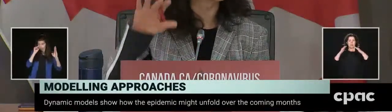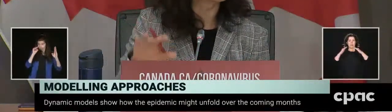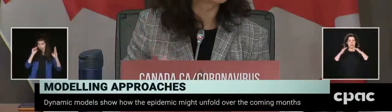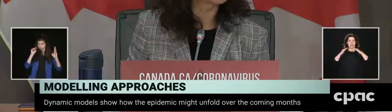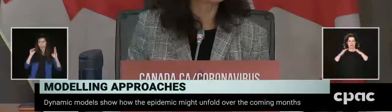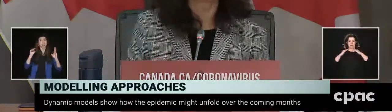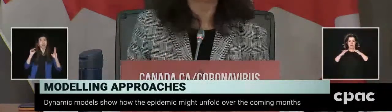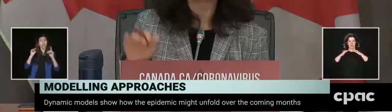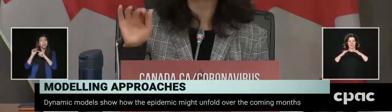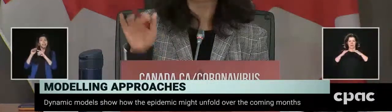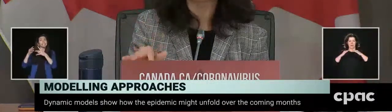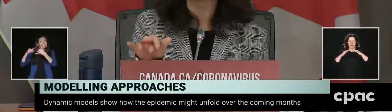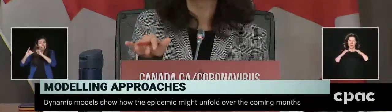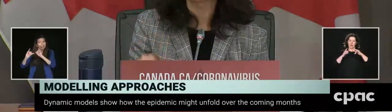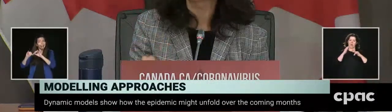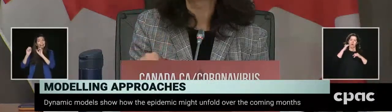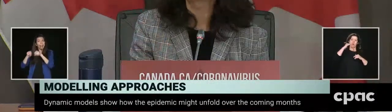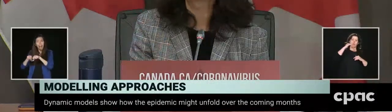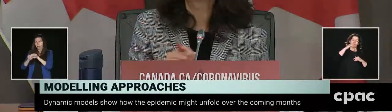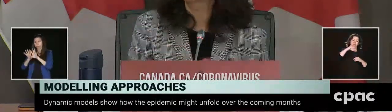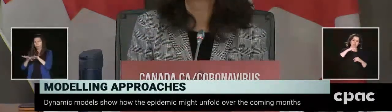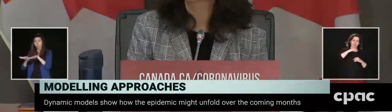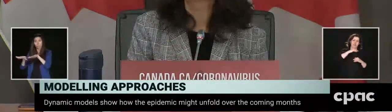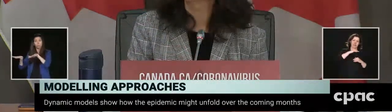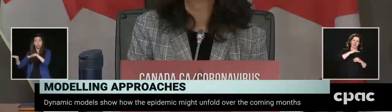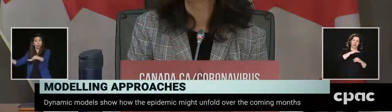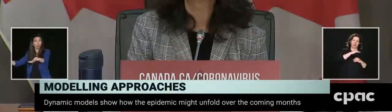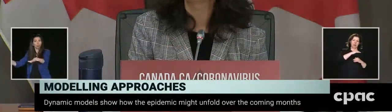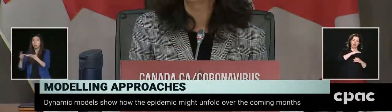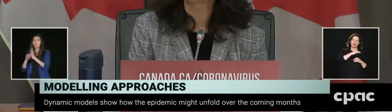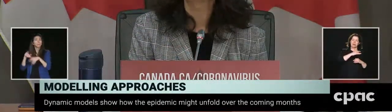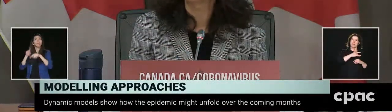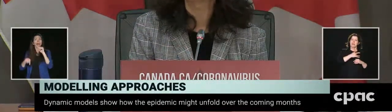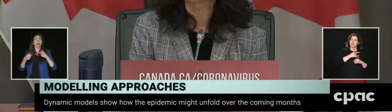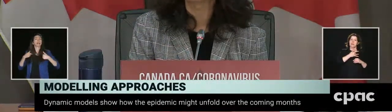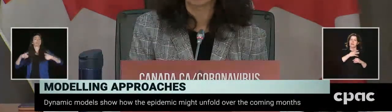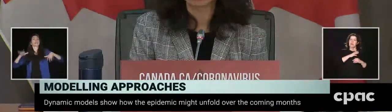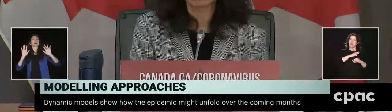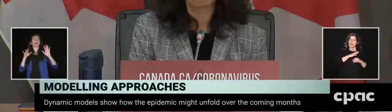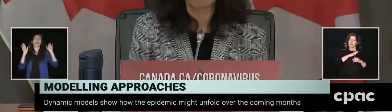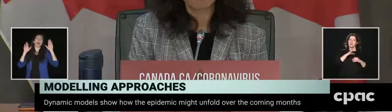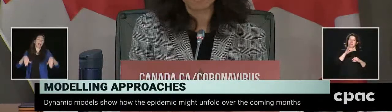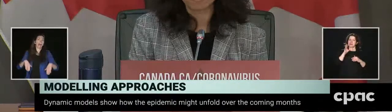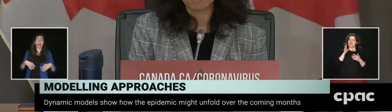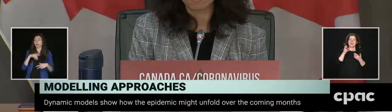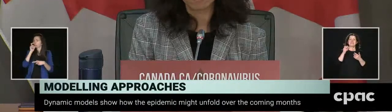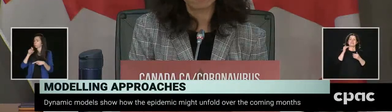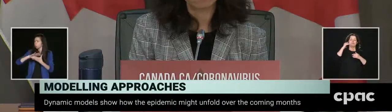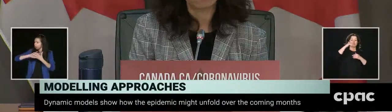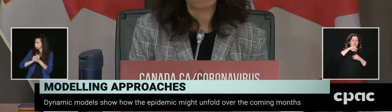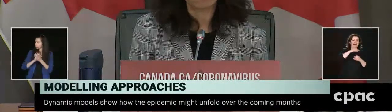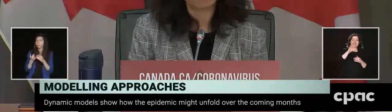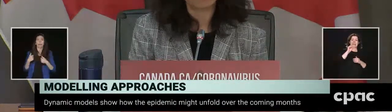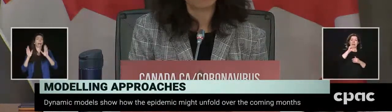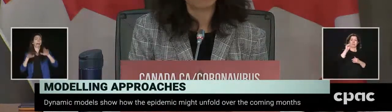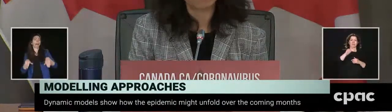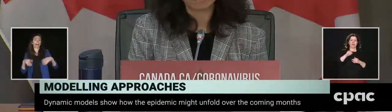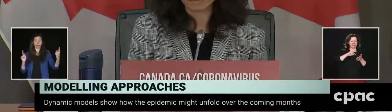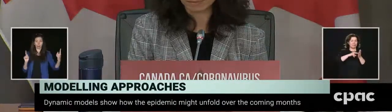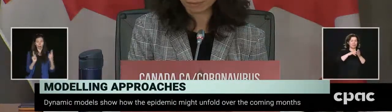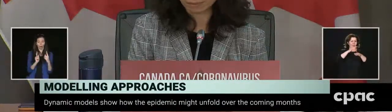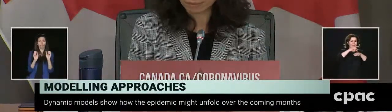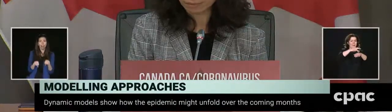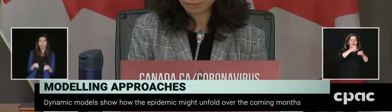that downside of the slope. You cannot let go of those public health measures if you see that downturn. Thank you, Doctor.